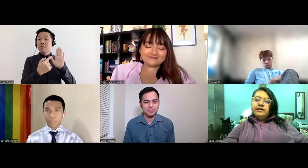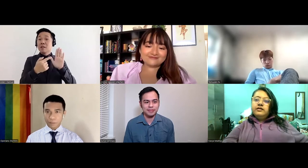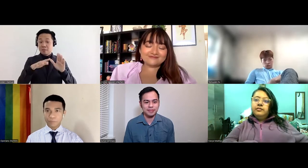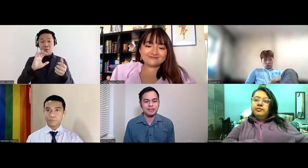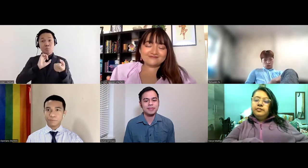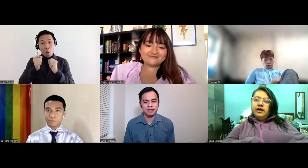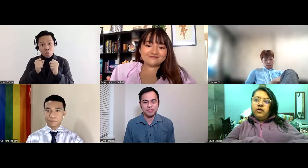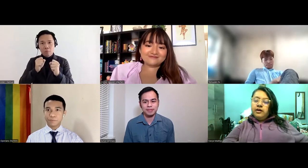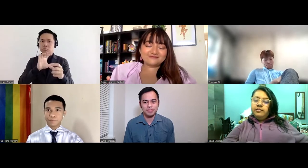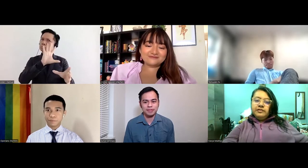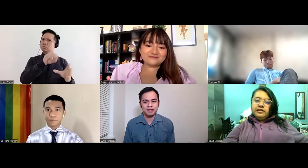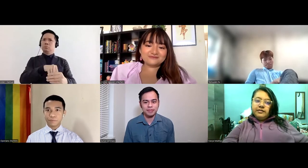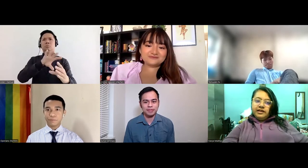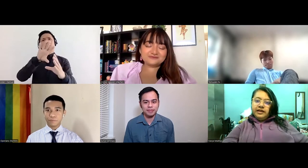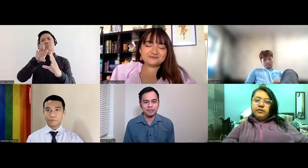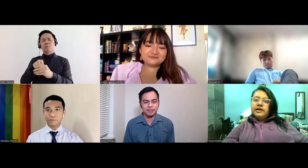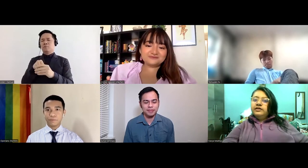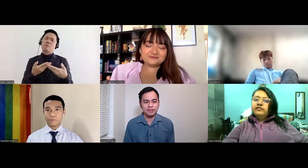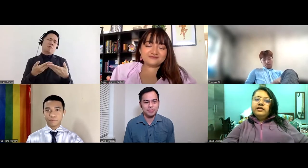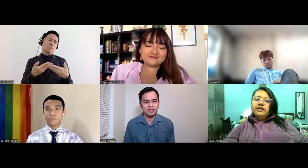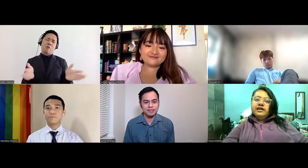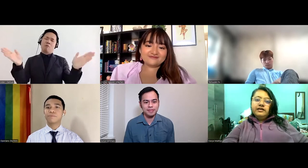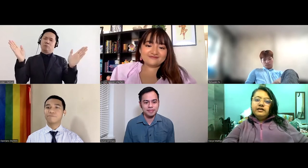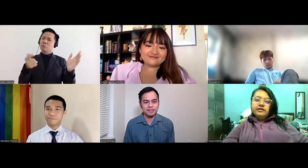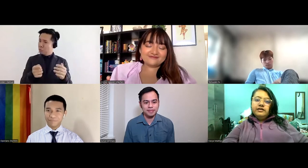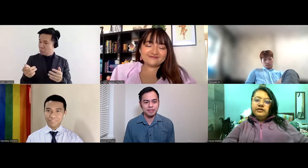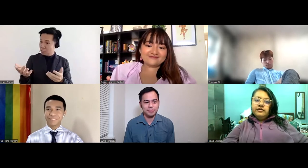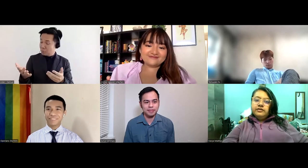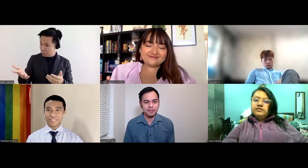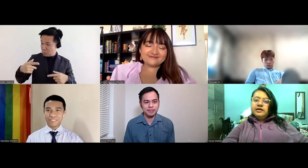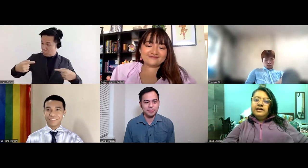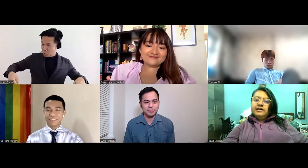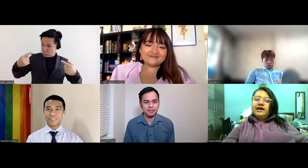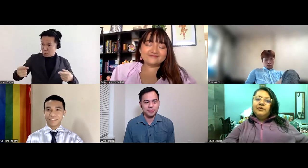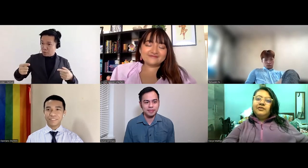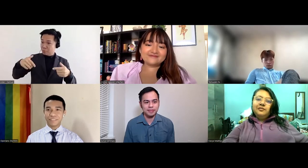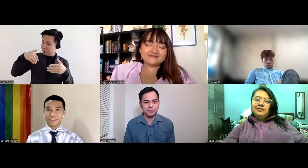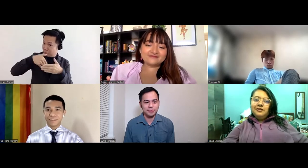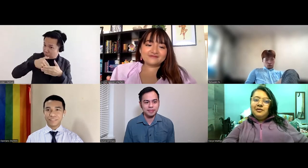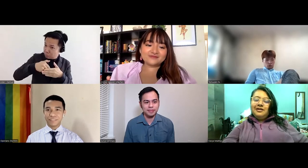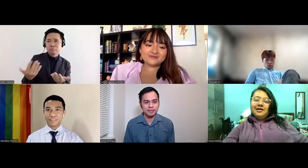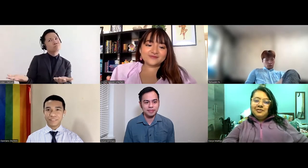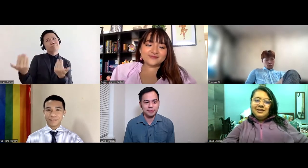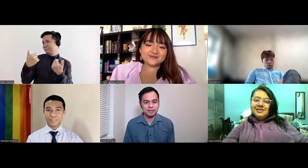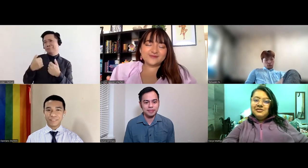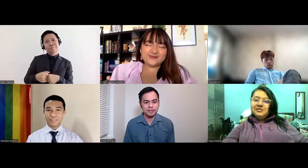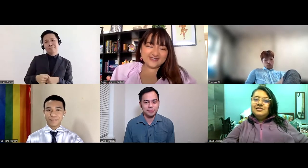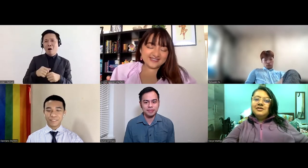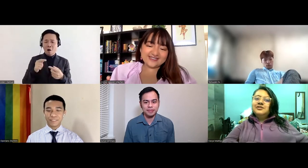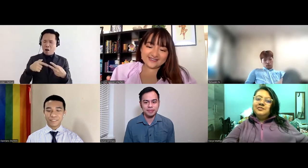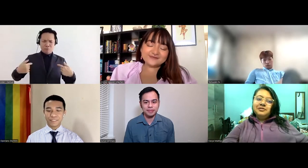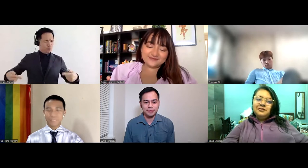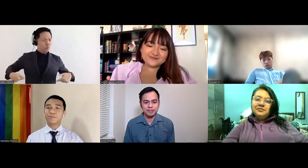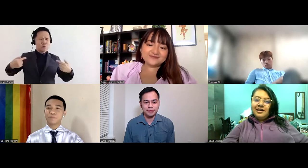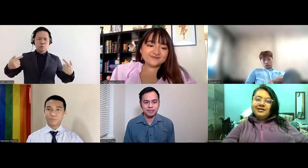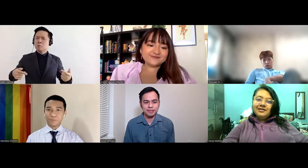wherein all people can play whatever they feel like. You know, if someday I want to play football, I'm a wheelchair user, so I